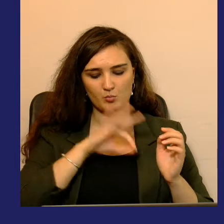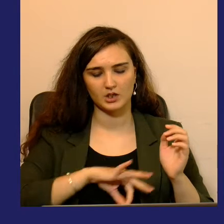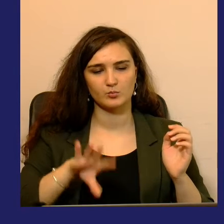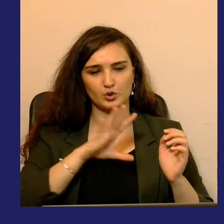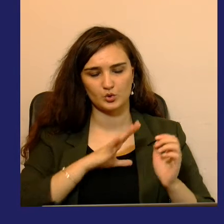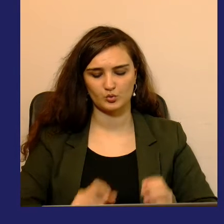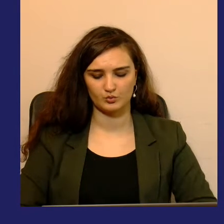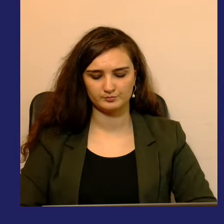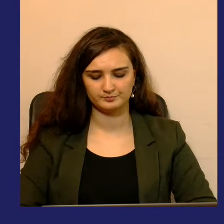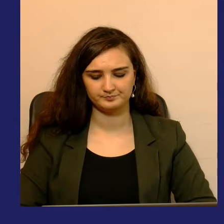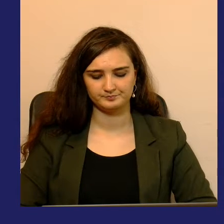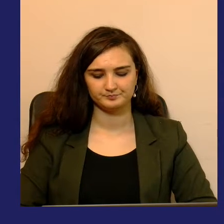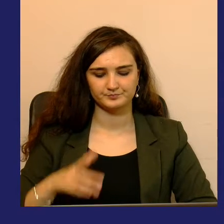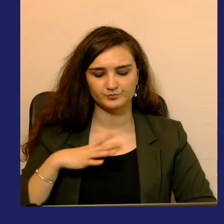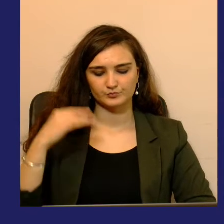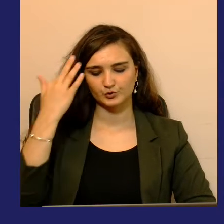politicians.